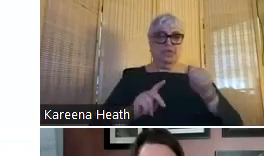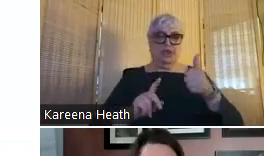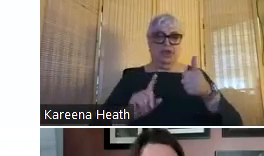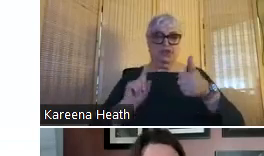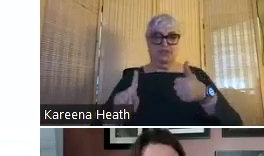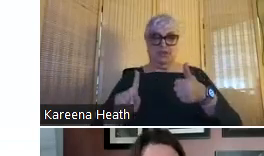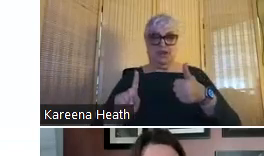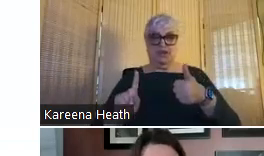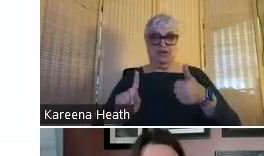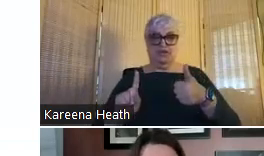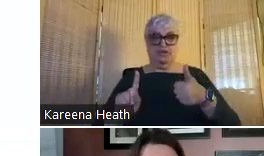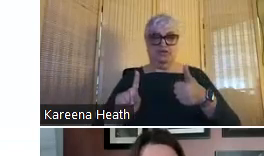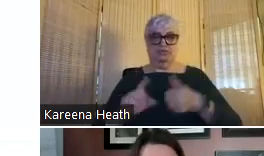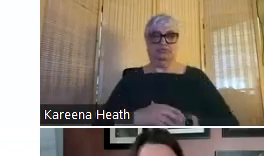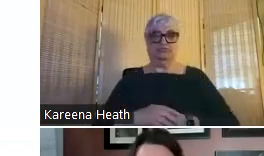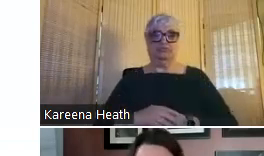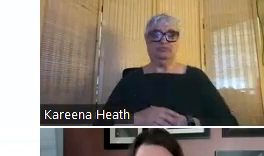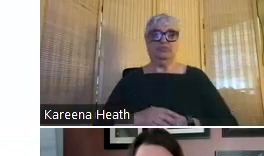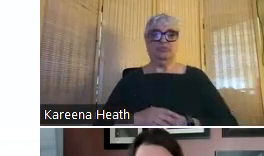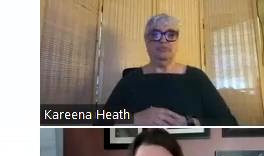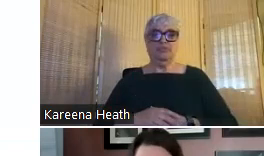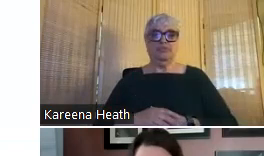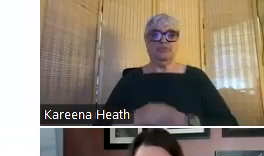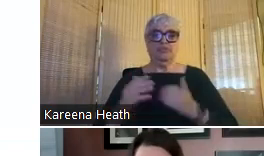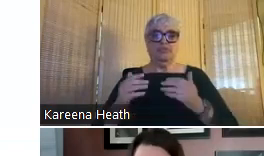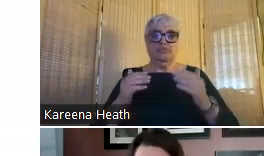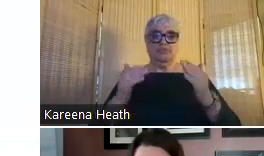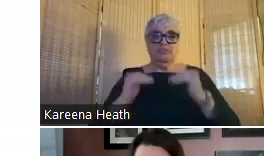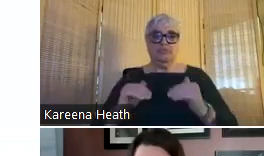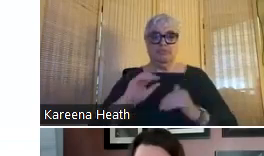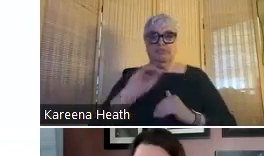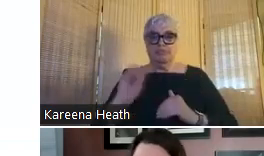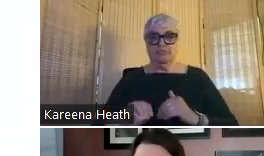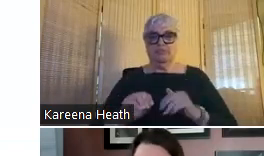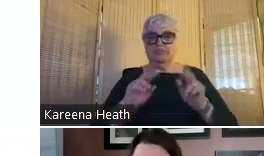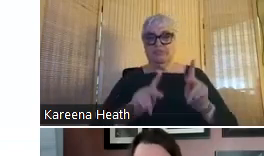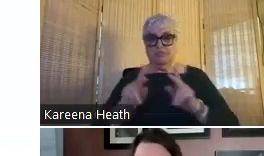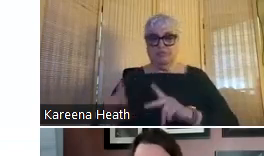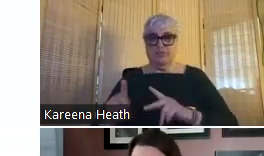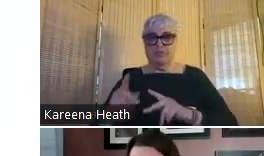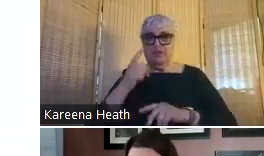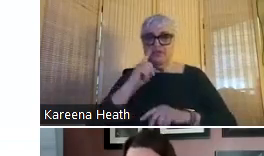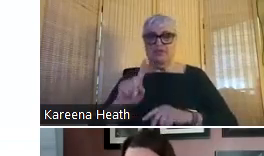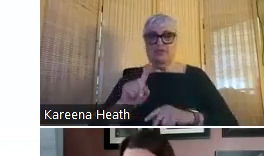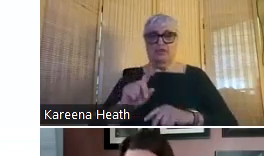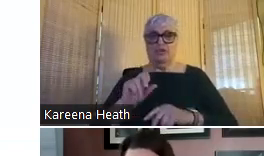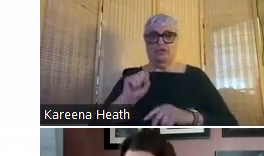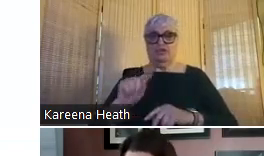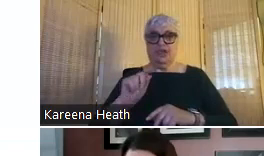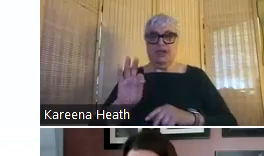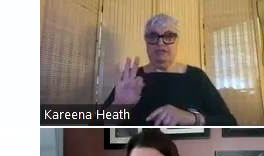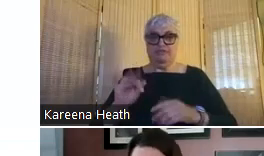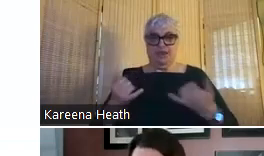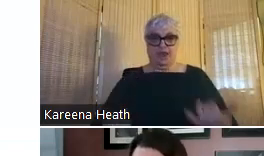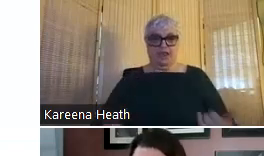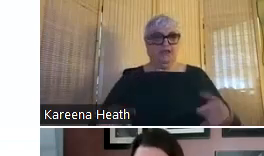10:1. And we kept the percentages and the ratios for staffing around the 3.2 as they are current